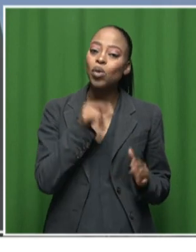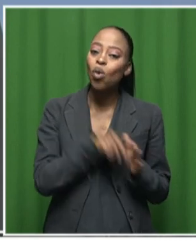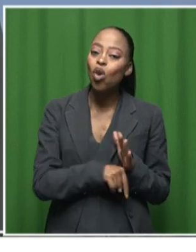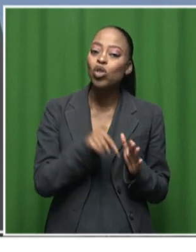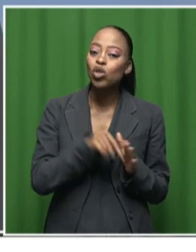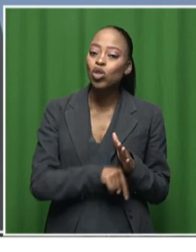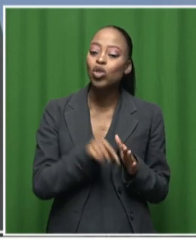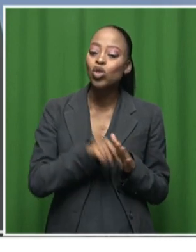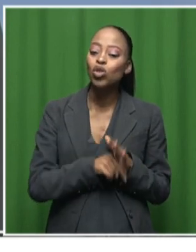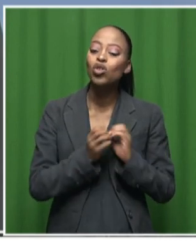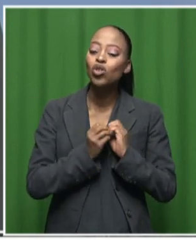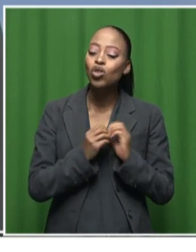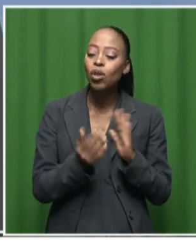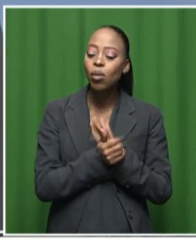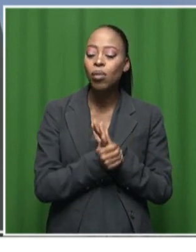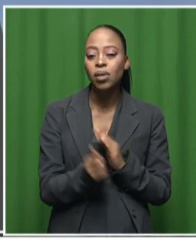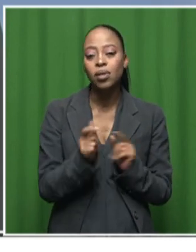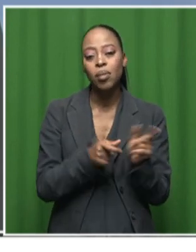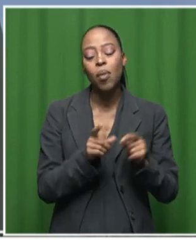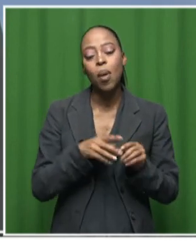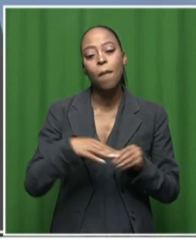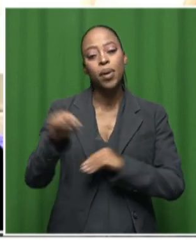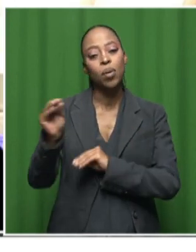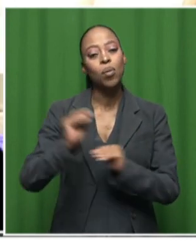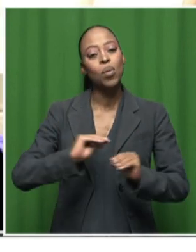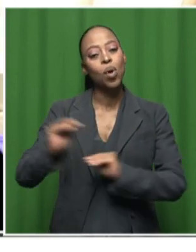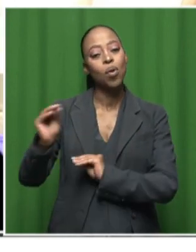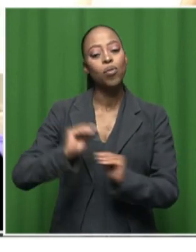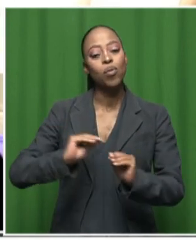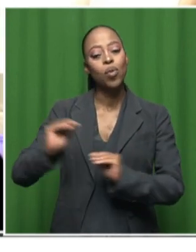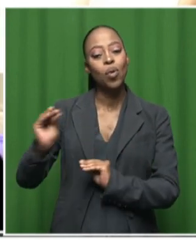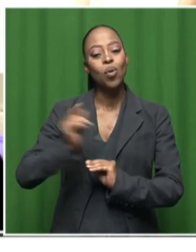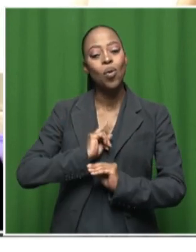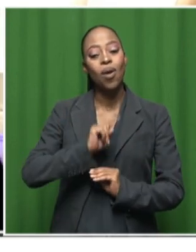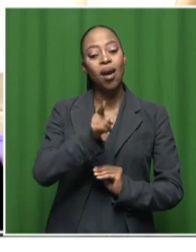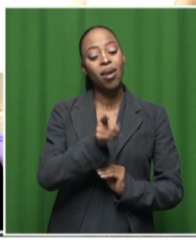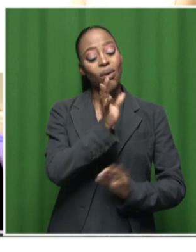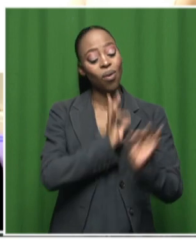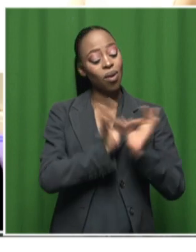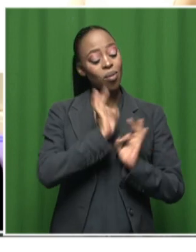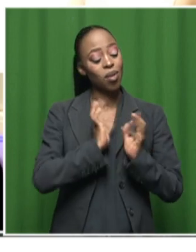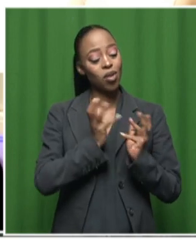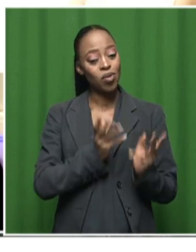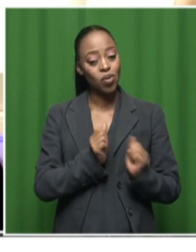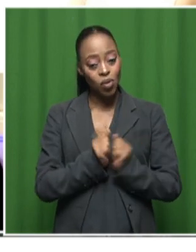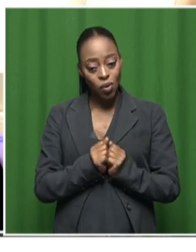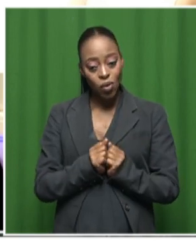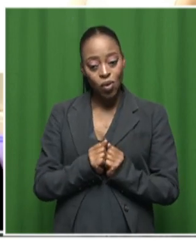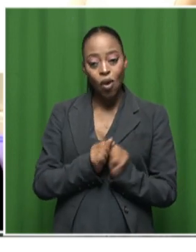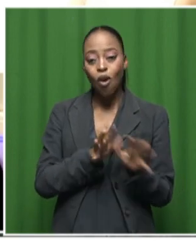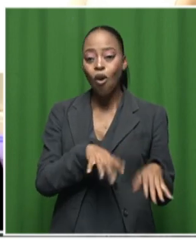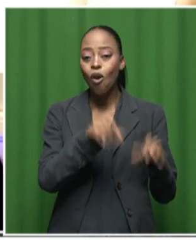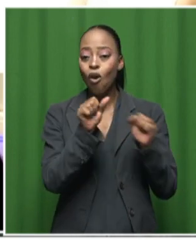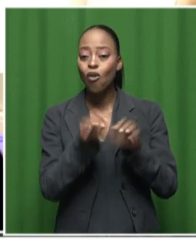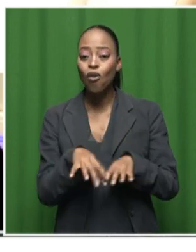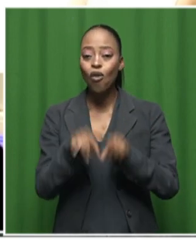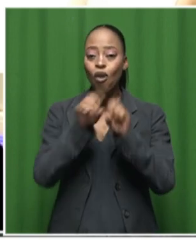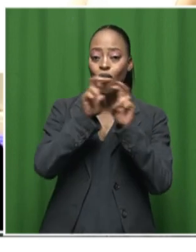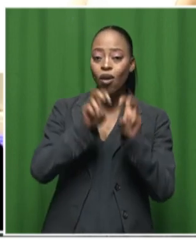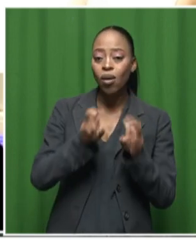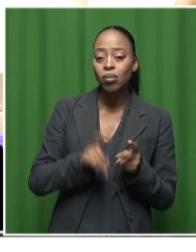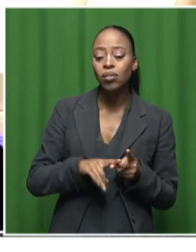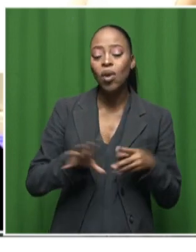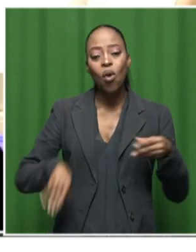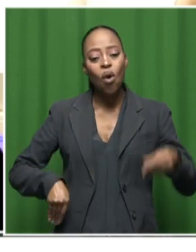losing so many skilled people because of what you are describing, because of the outages, because of the